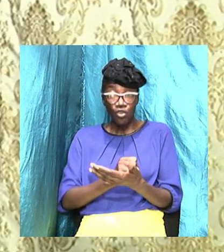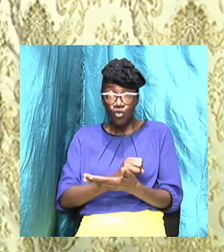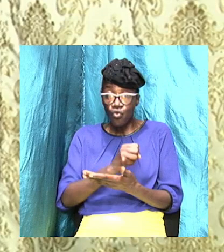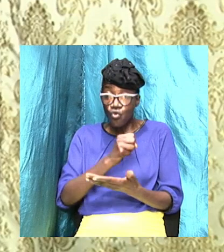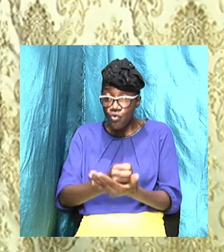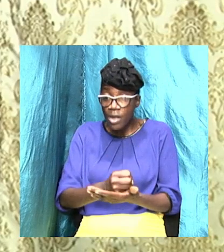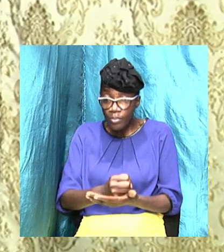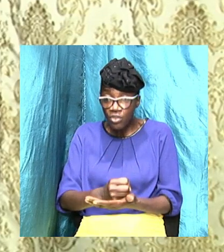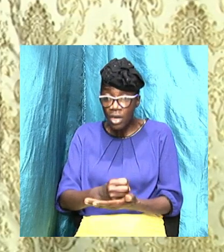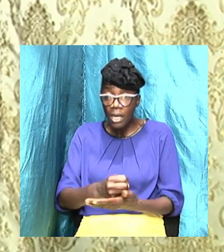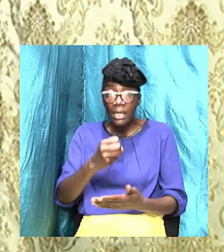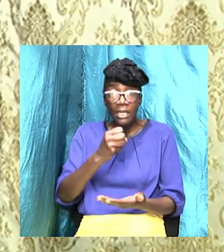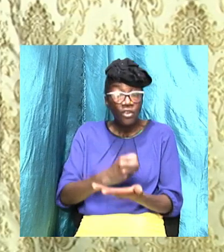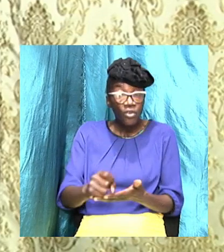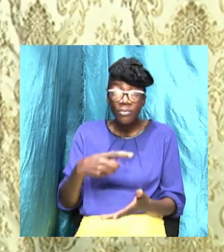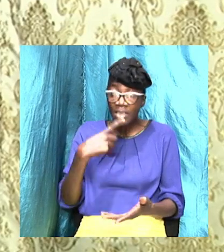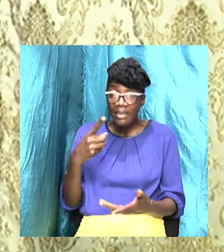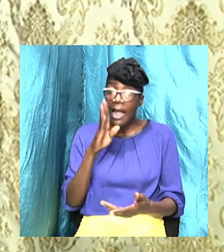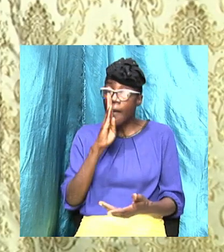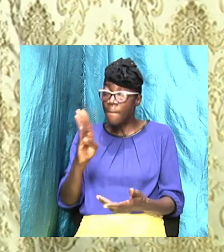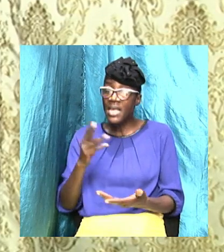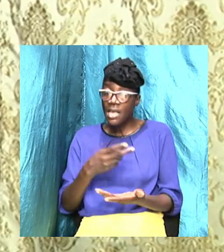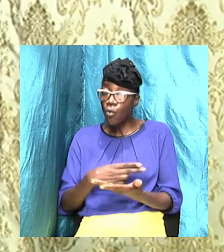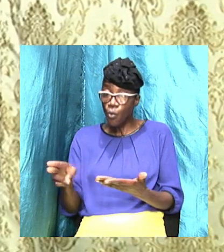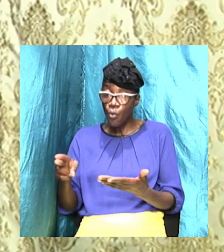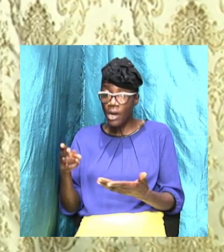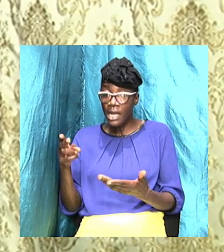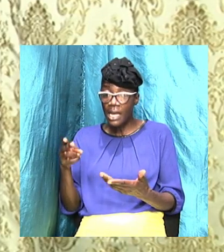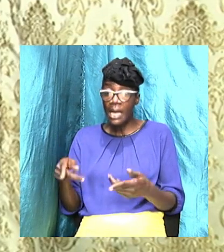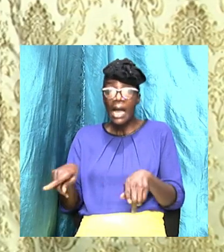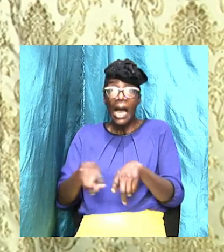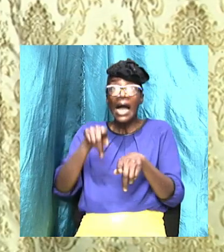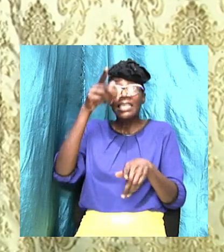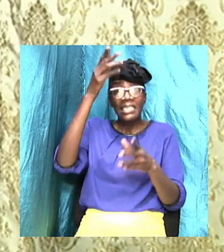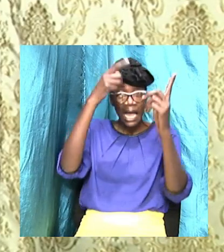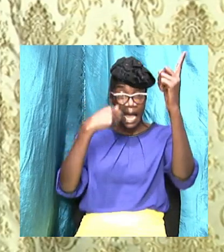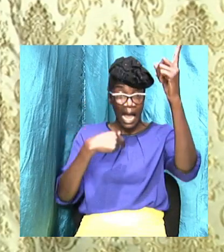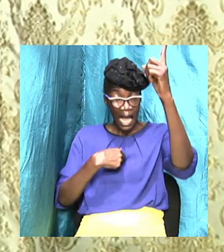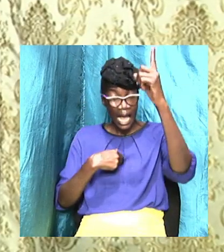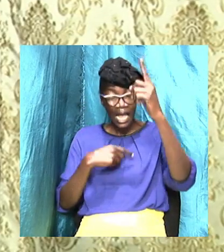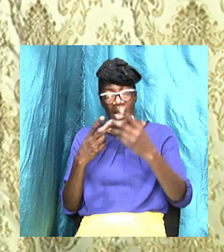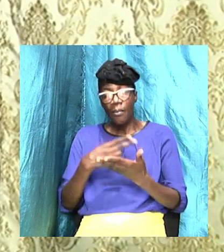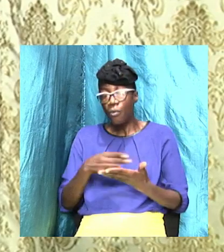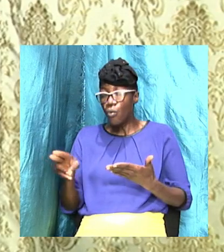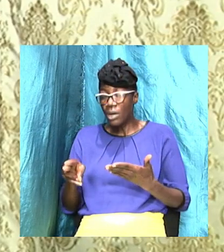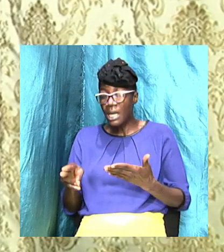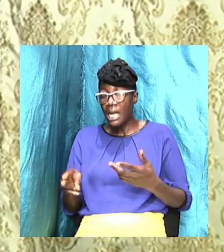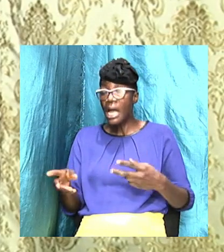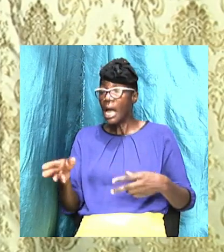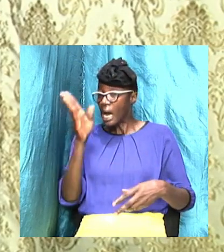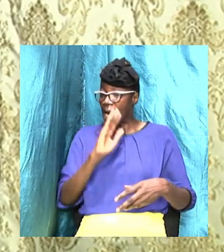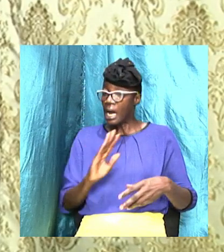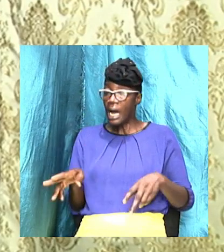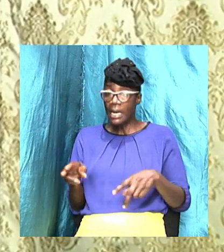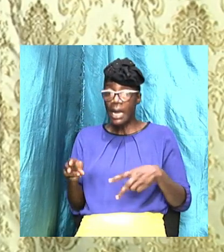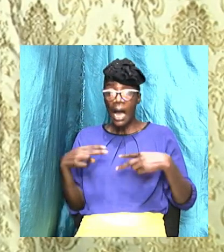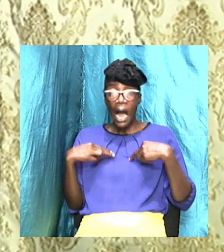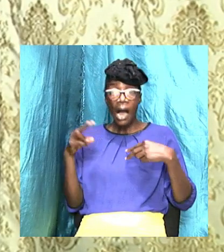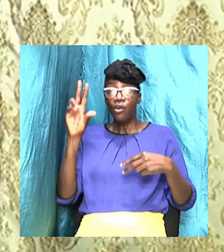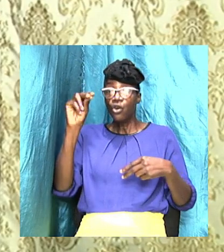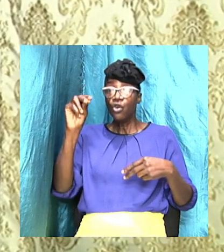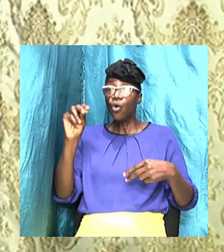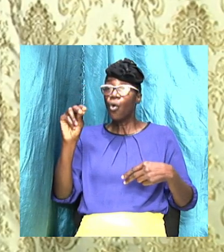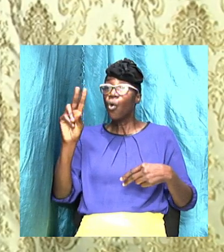holy, for I am holy, we must remember that God has no two, no three, no